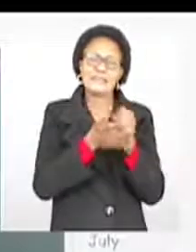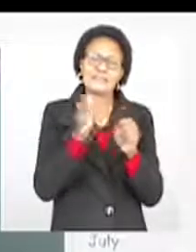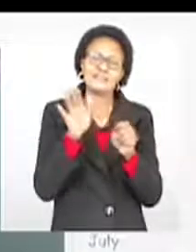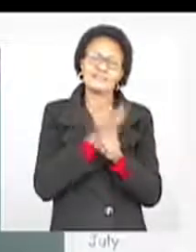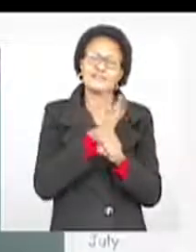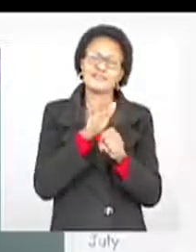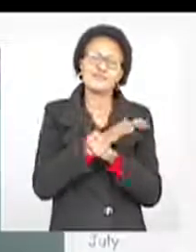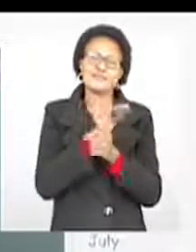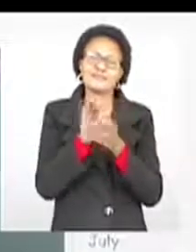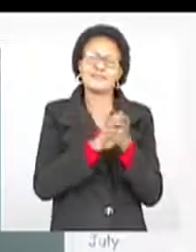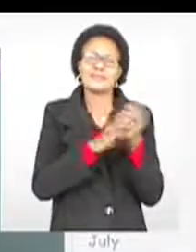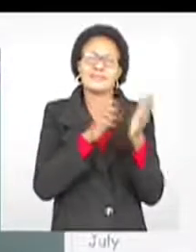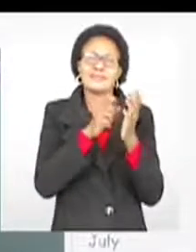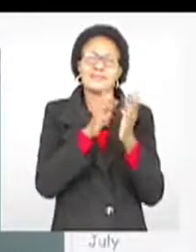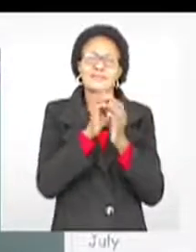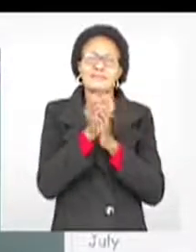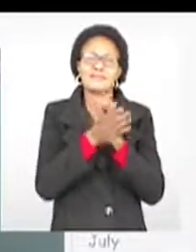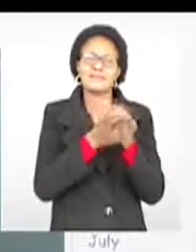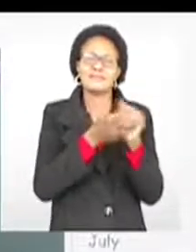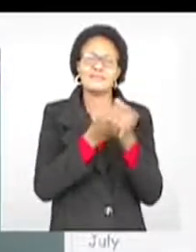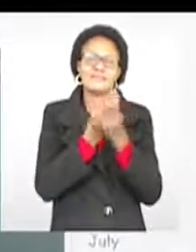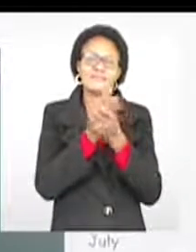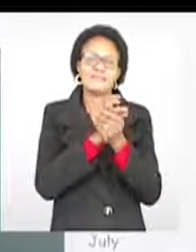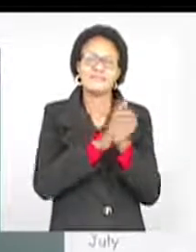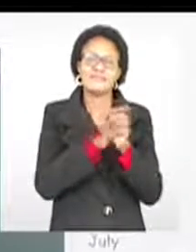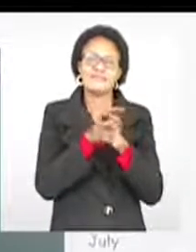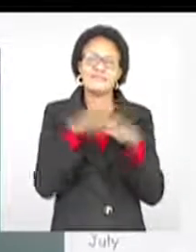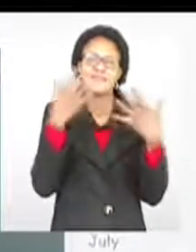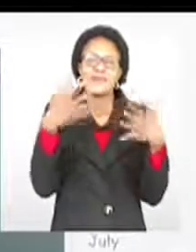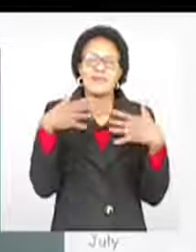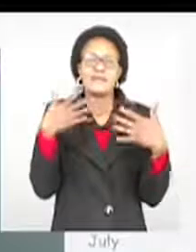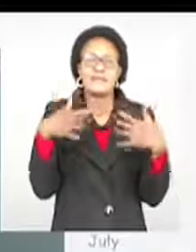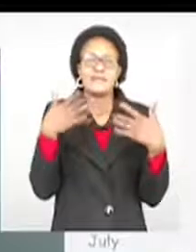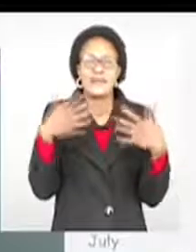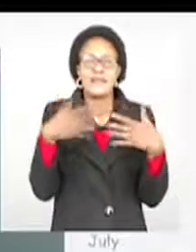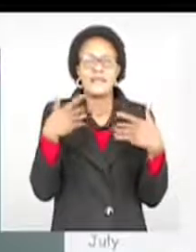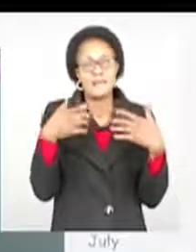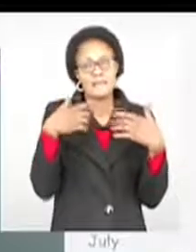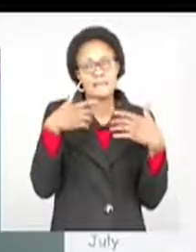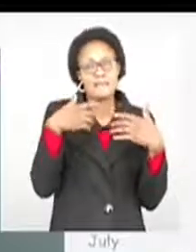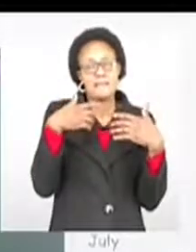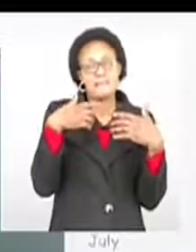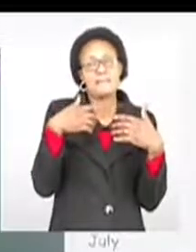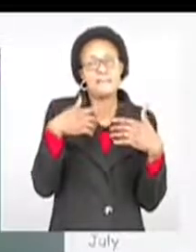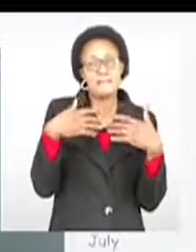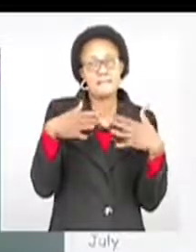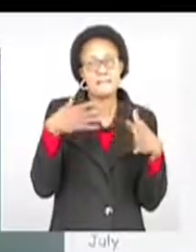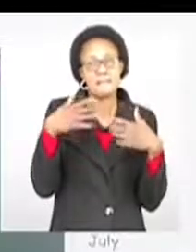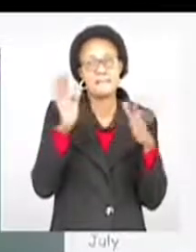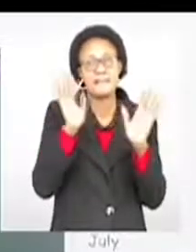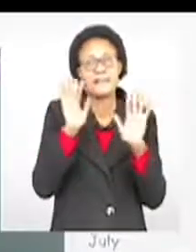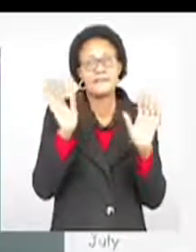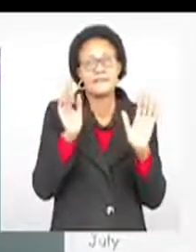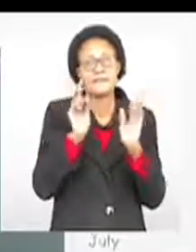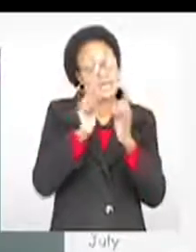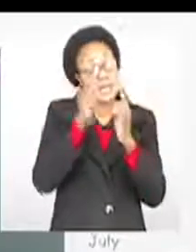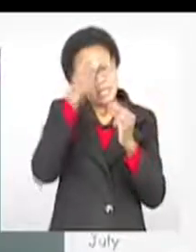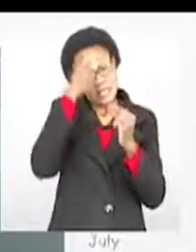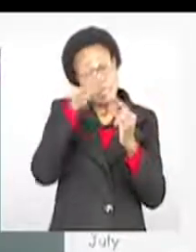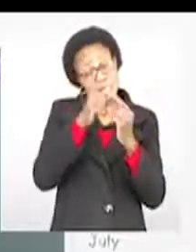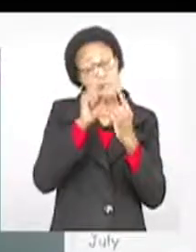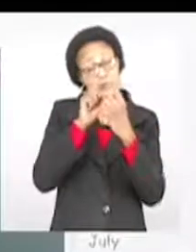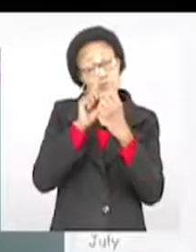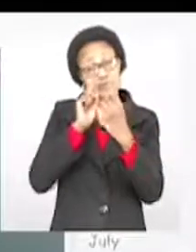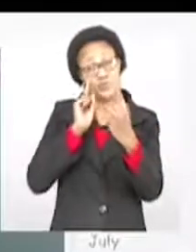remember those fingertips as well. Remember to try them, as well as to check your social